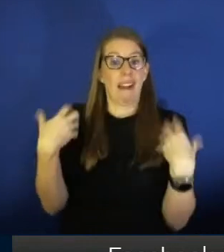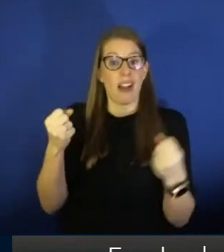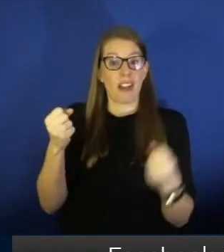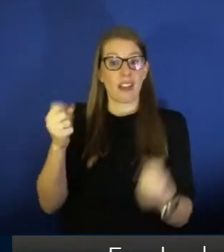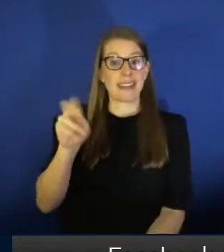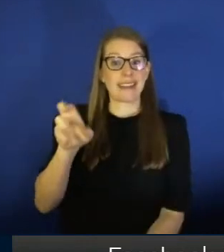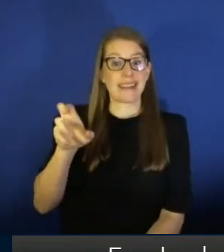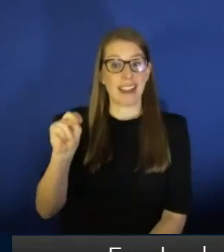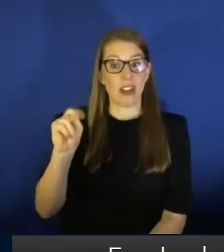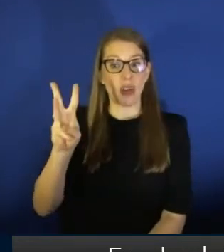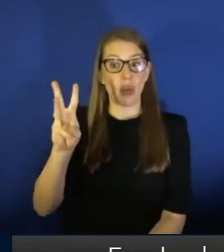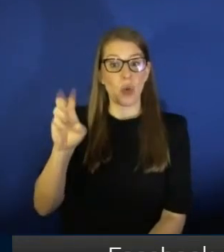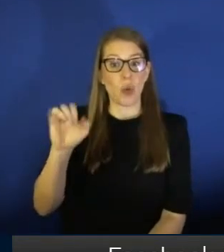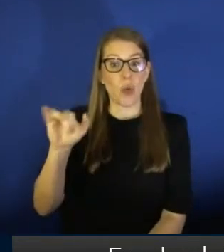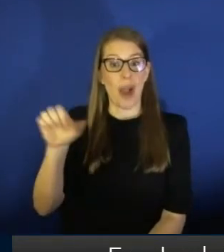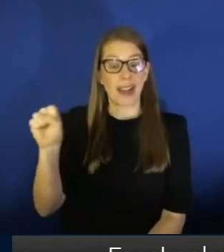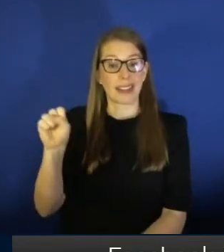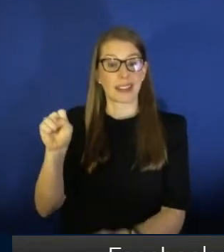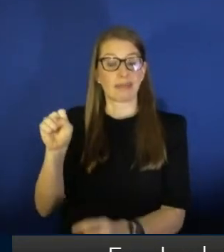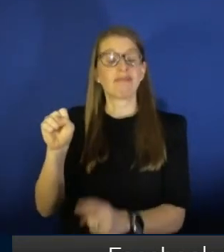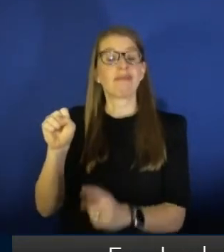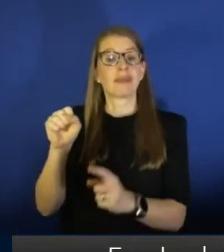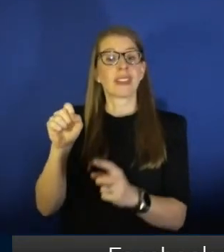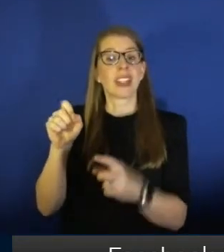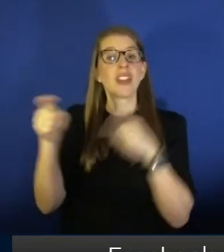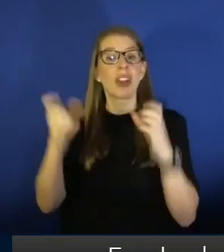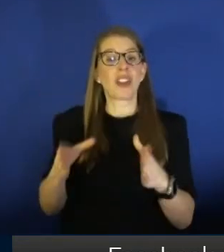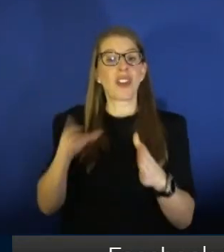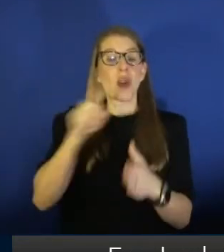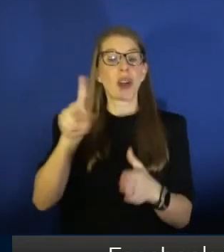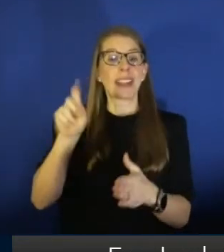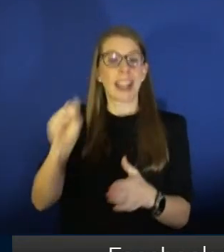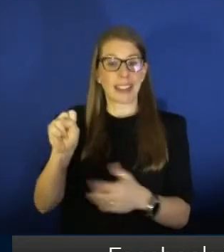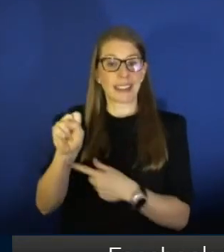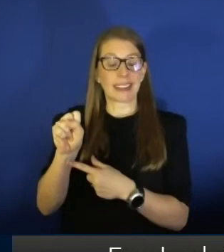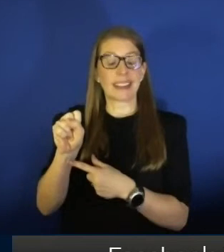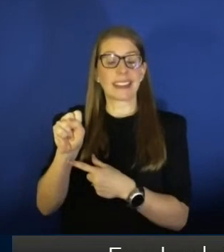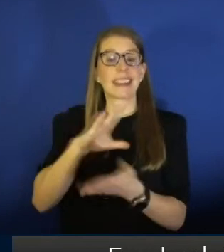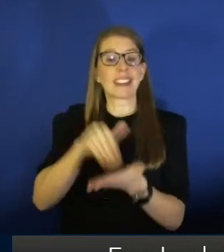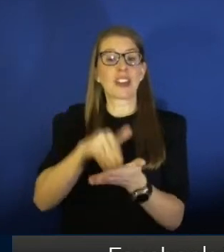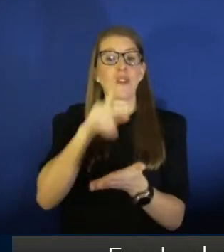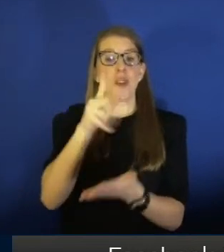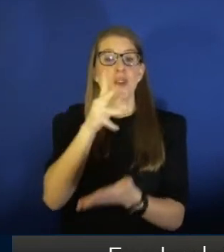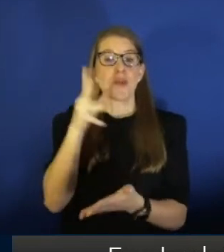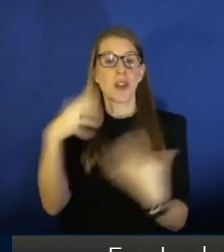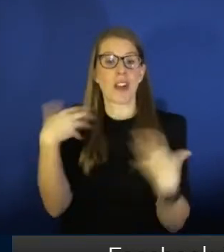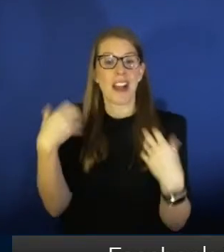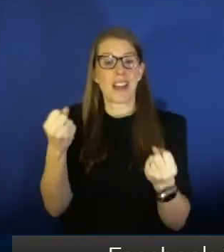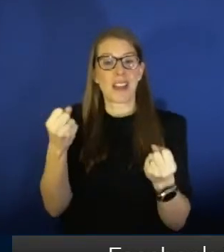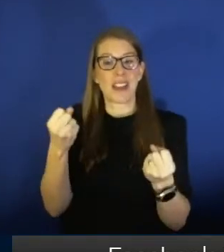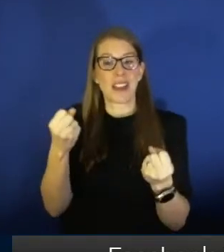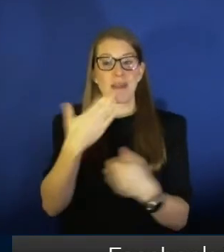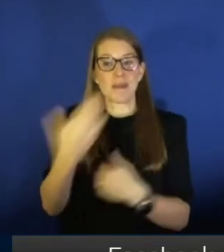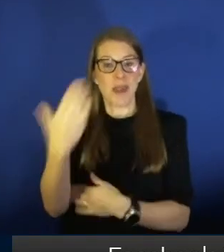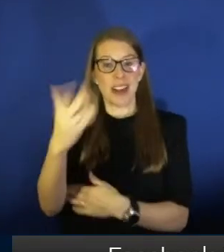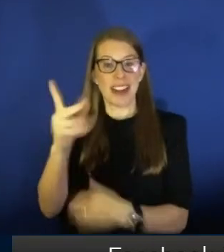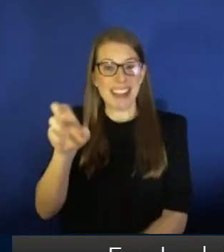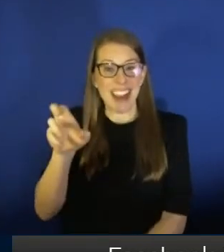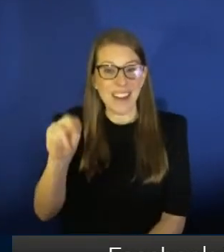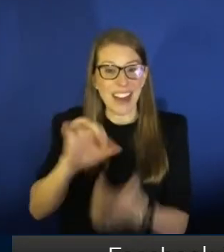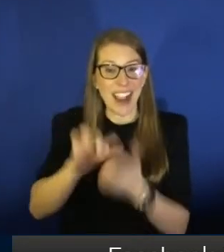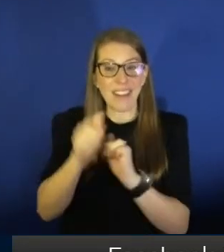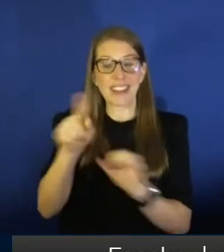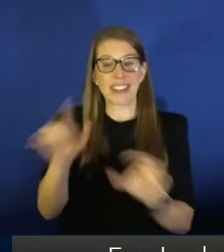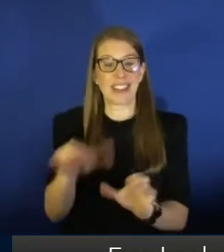also incoming Director of Research for the Kansas Center for Rural Health. Good morning to you, Karen. How are you? Great. Good morning to